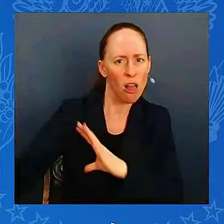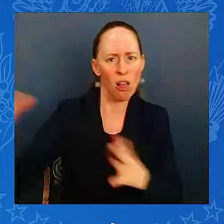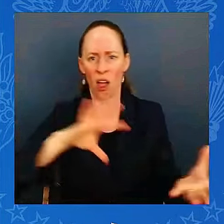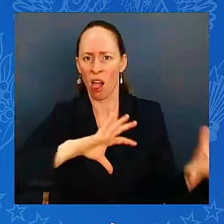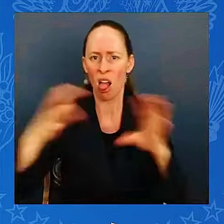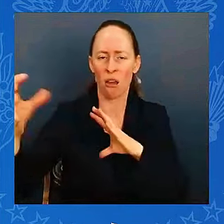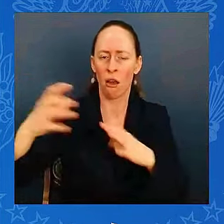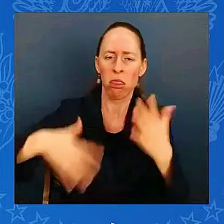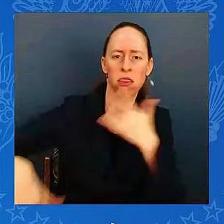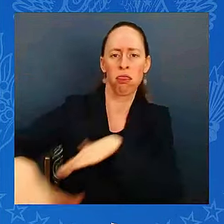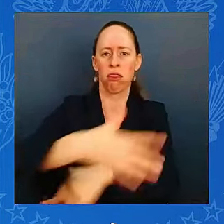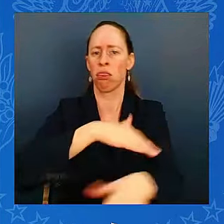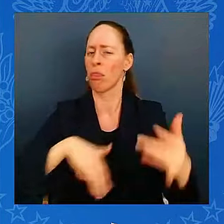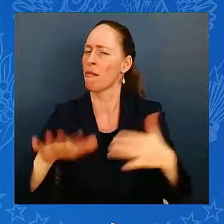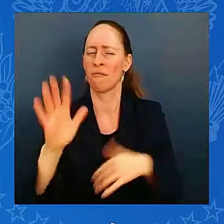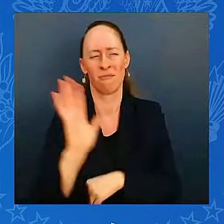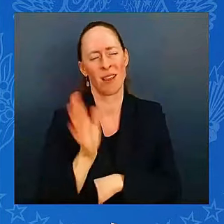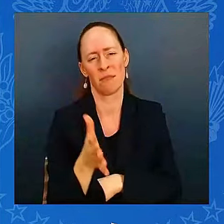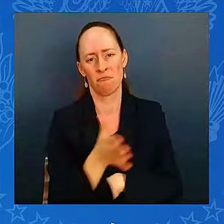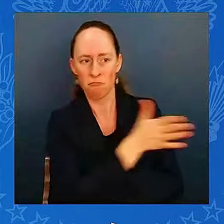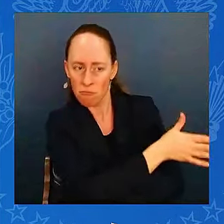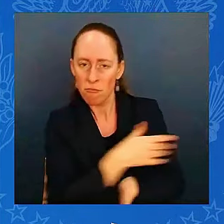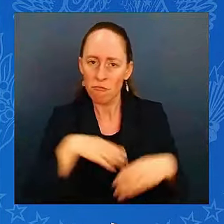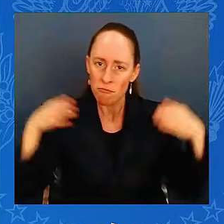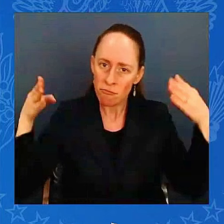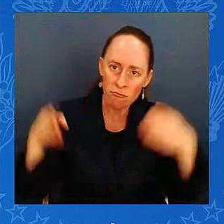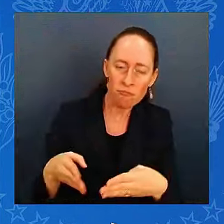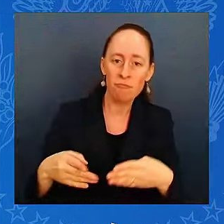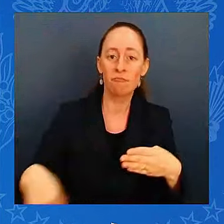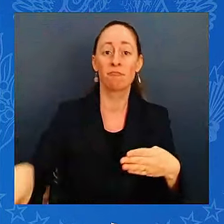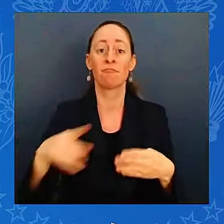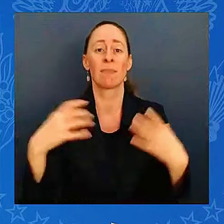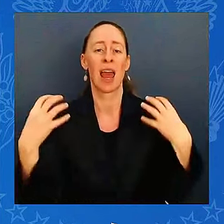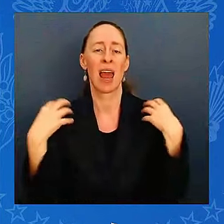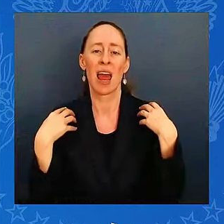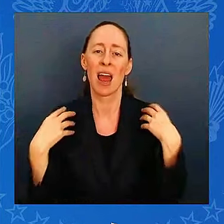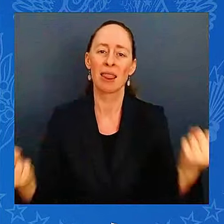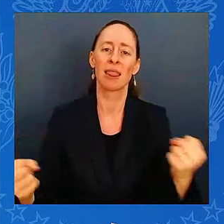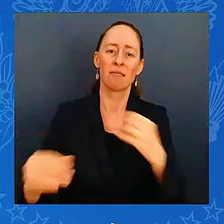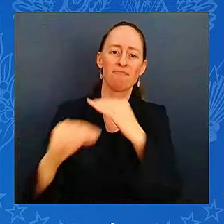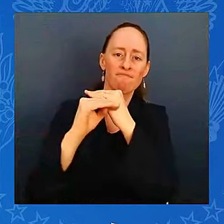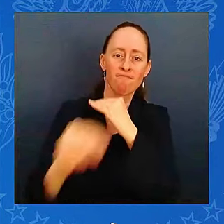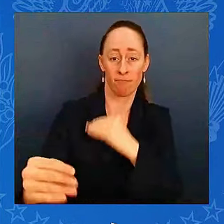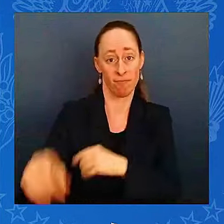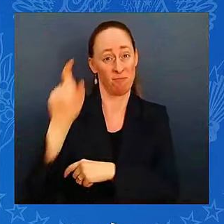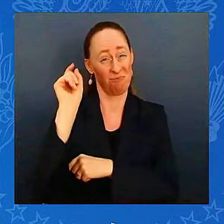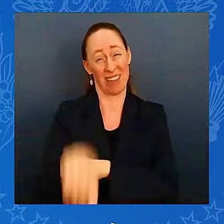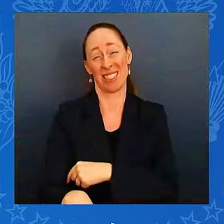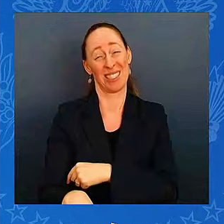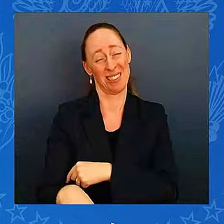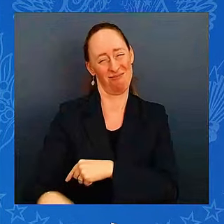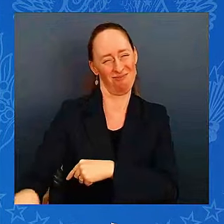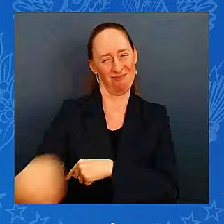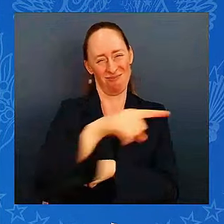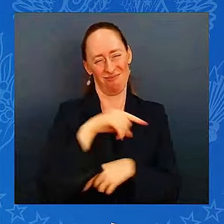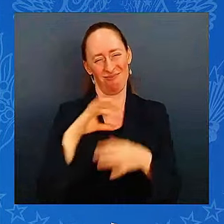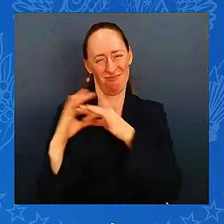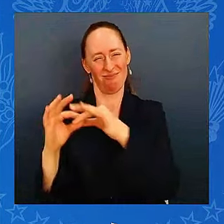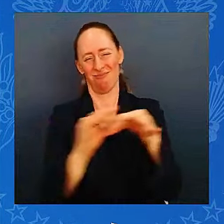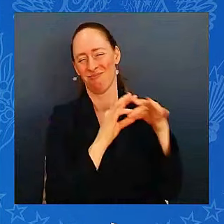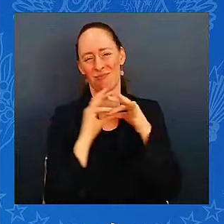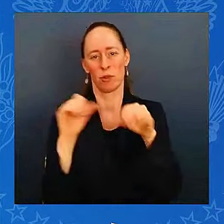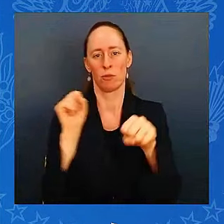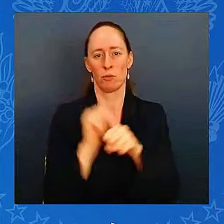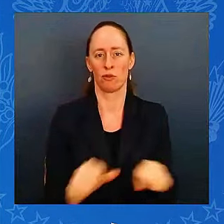lives, but only if we come together and work together. The choice is ours. And I believe there can be only one answer.